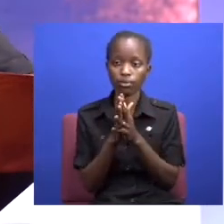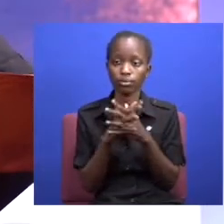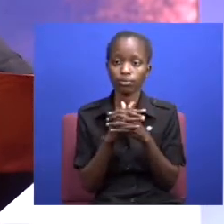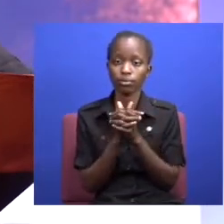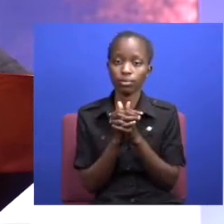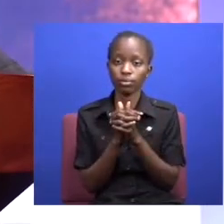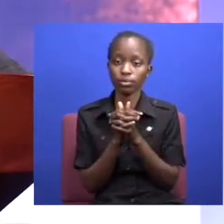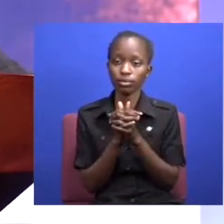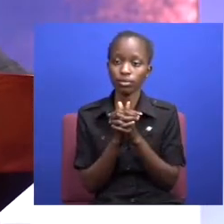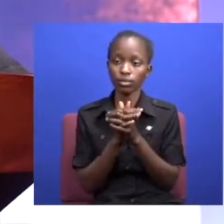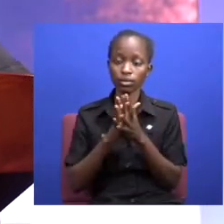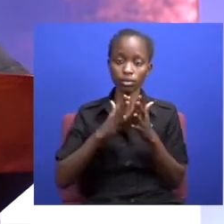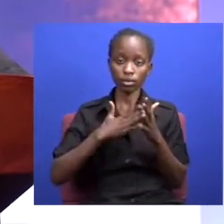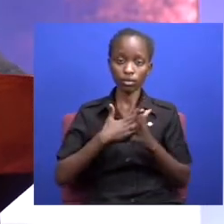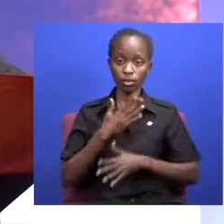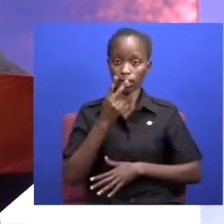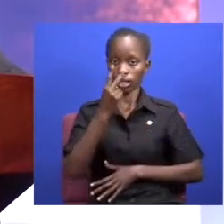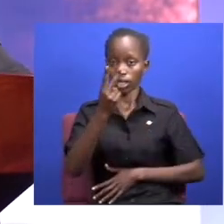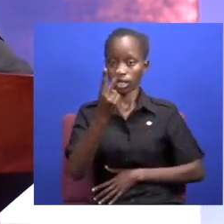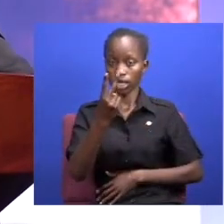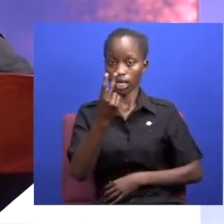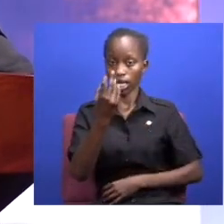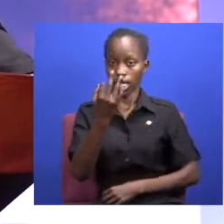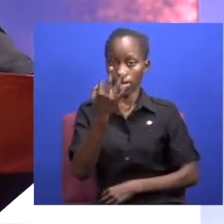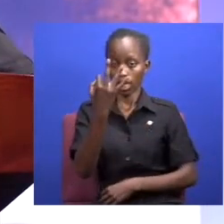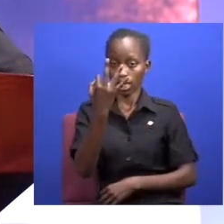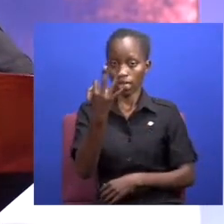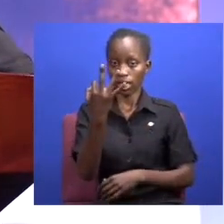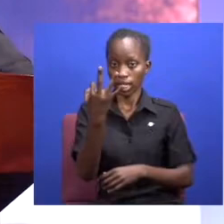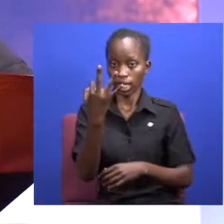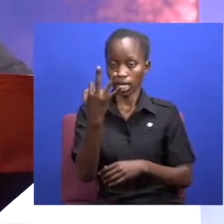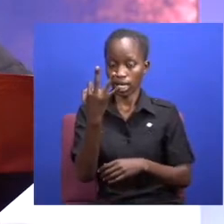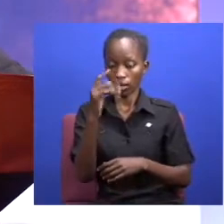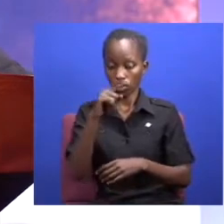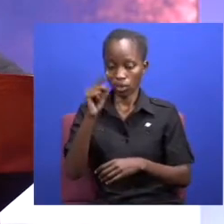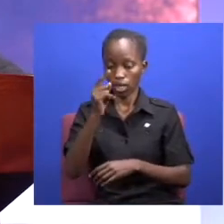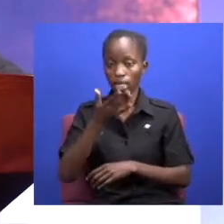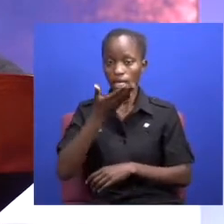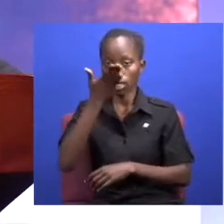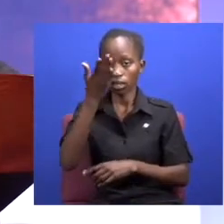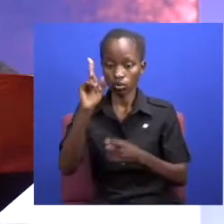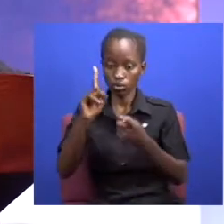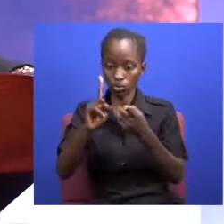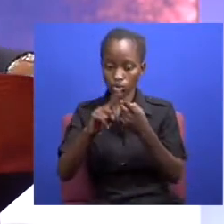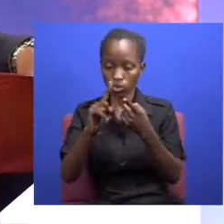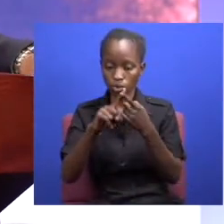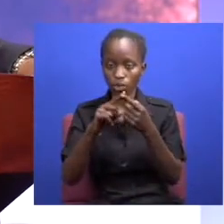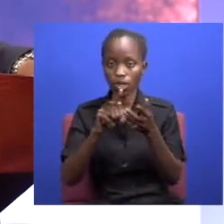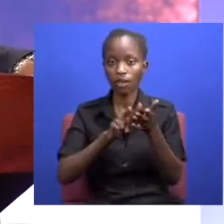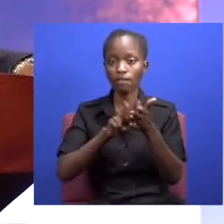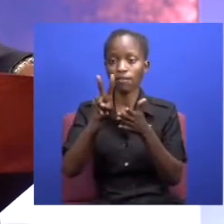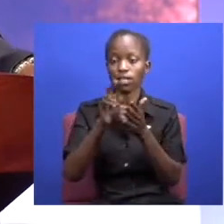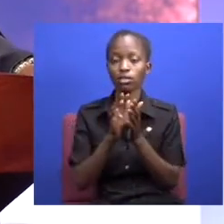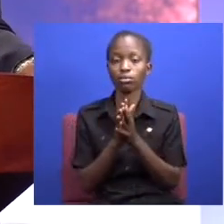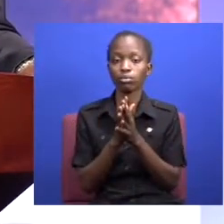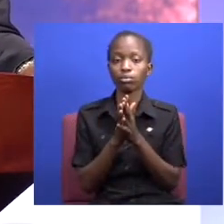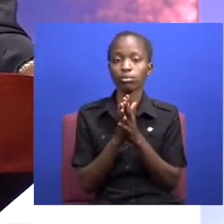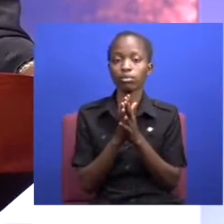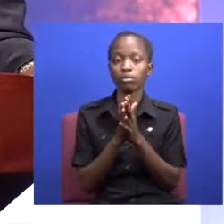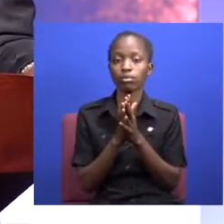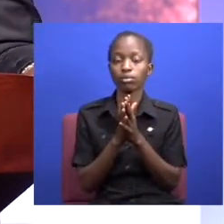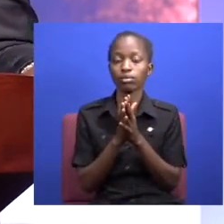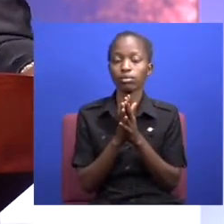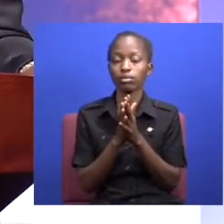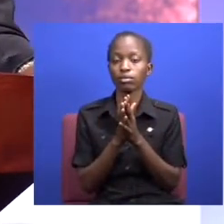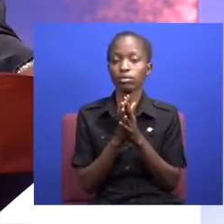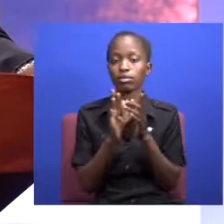from the onset, I see three appropriate responses to the functions of scripture. Let me mention them, then we'll